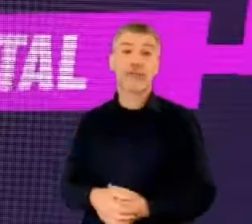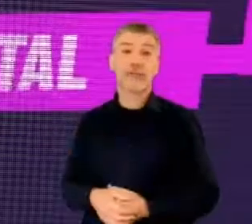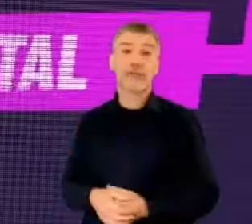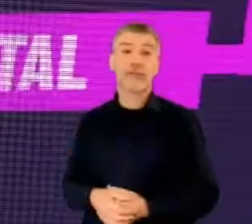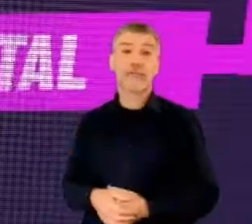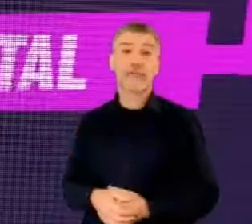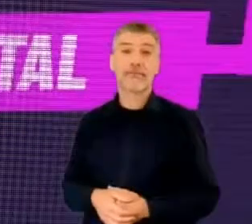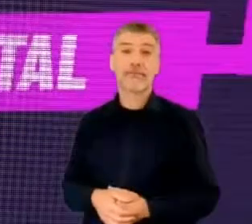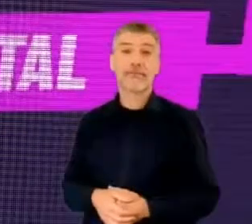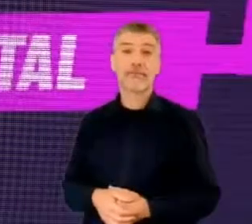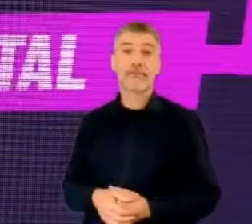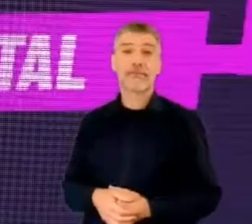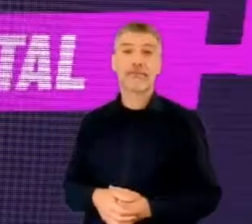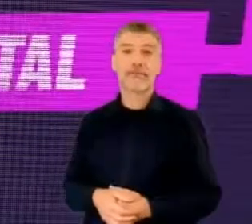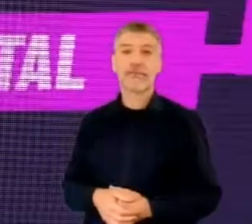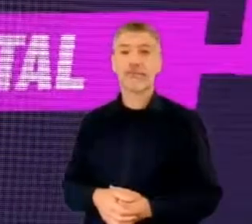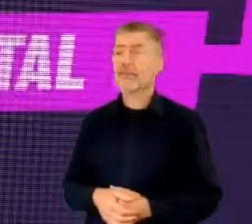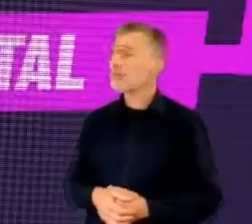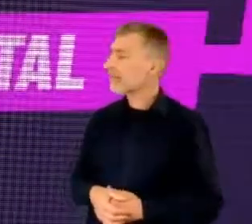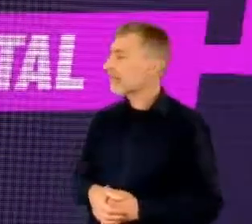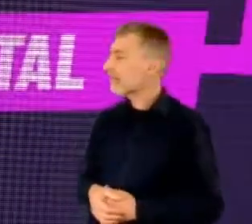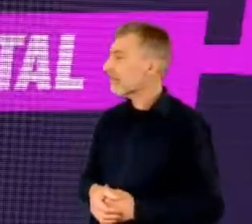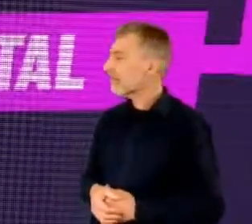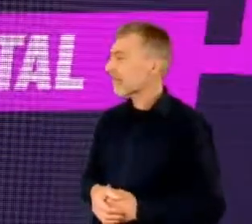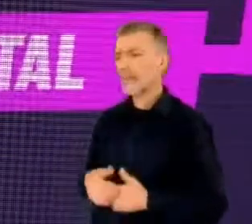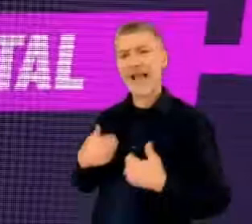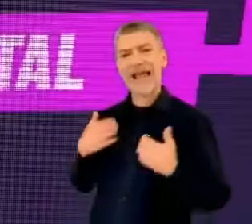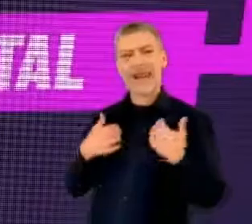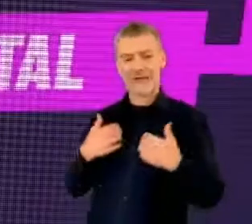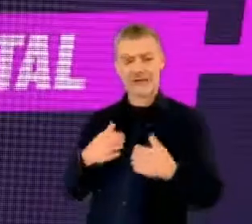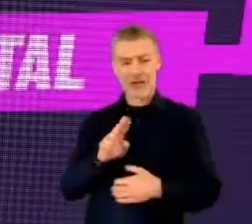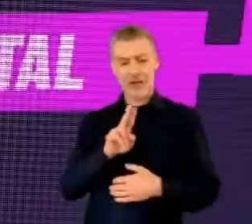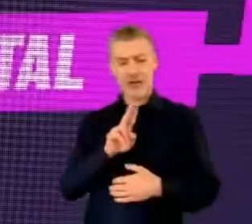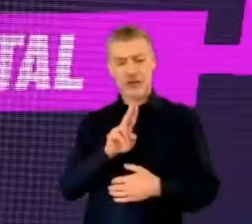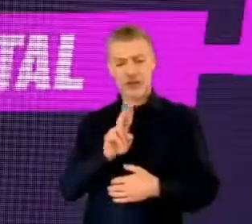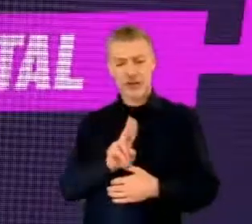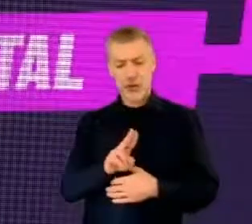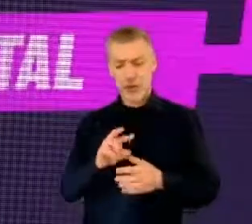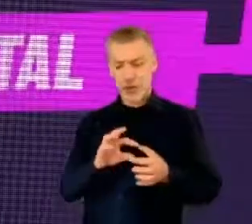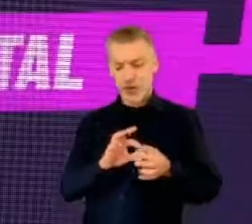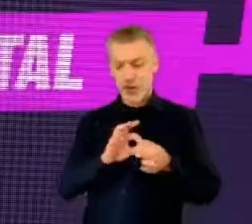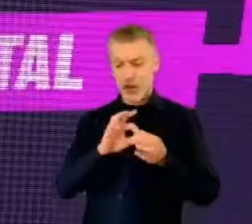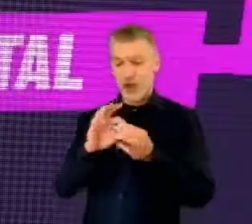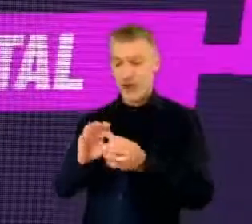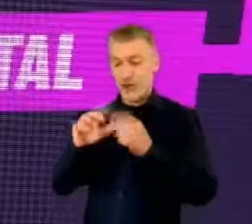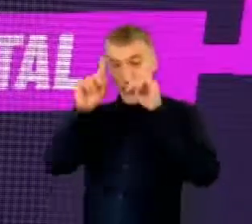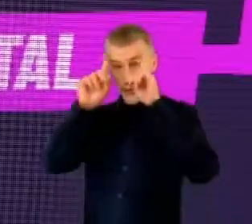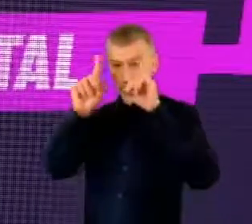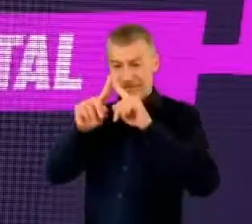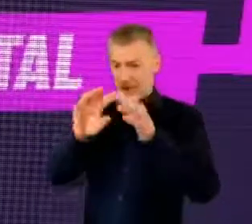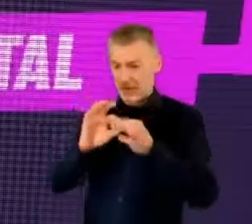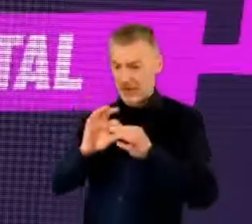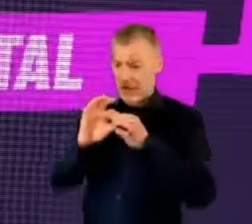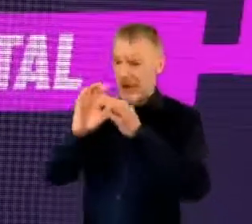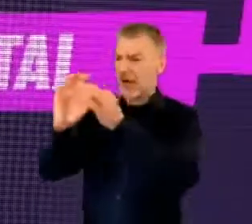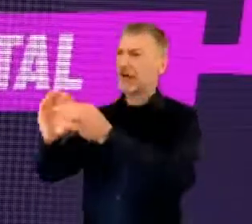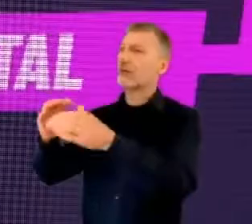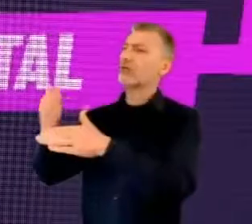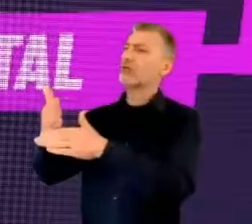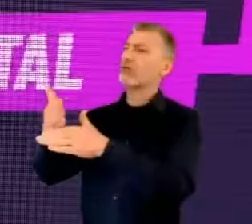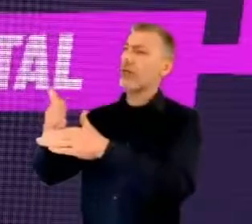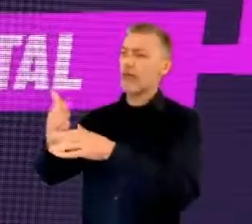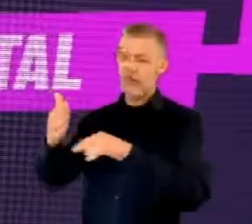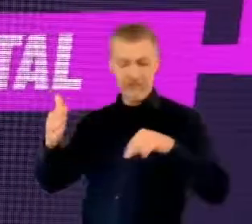school, uni, and then actually going into a job, it's very hard to know if what you're studying is actually going to help you in the